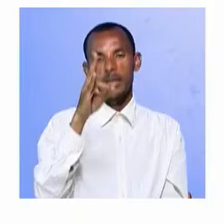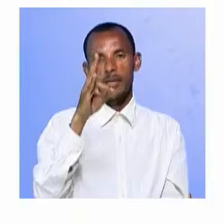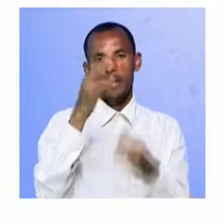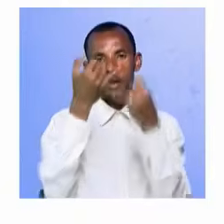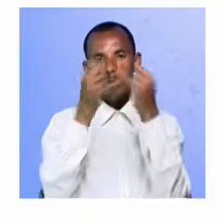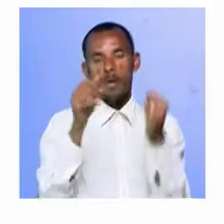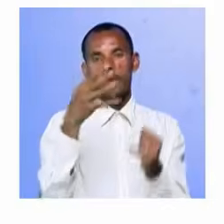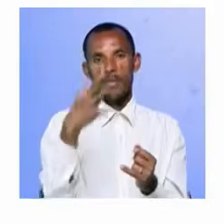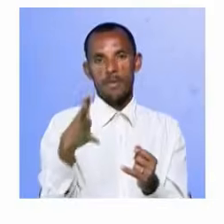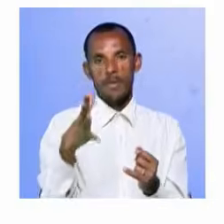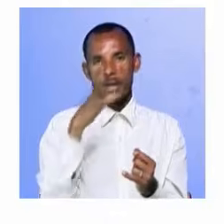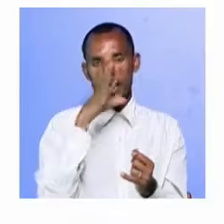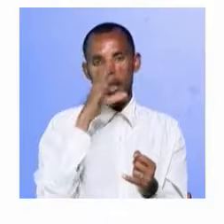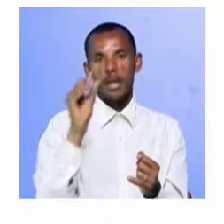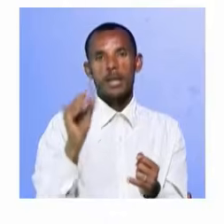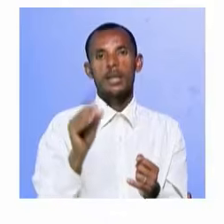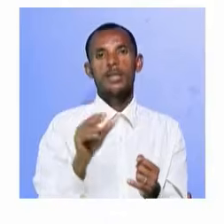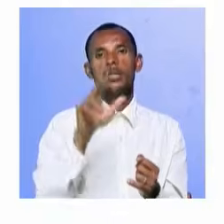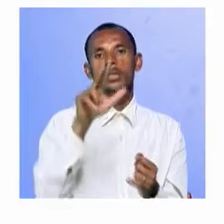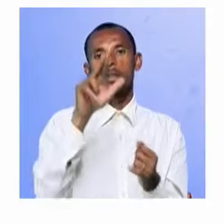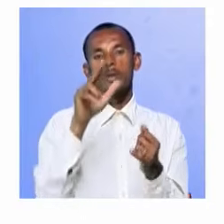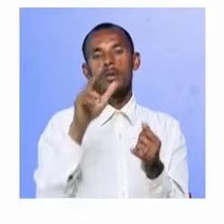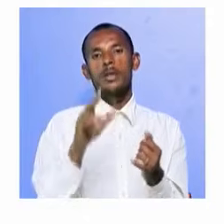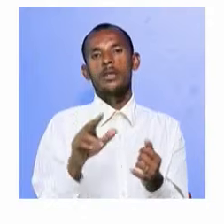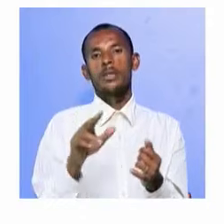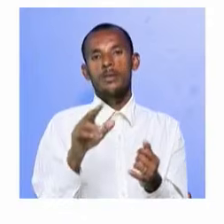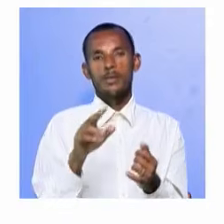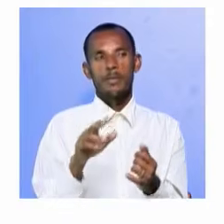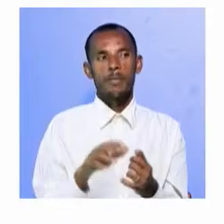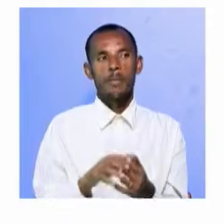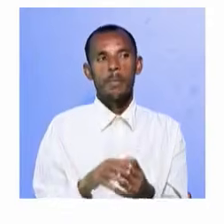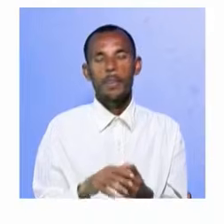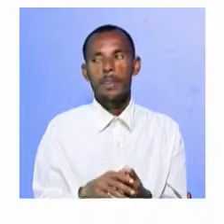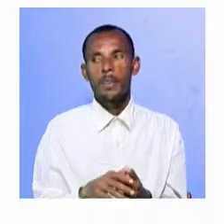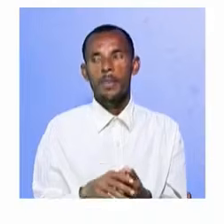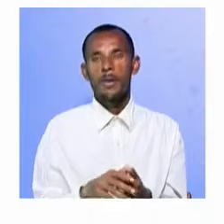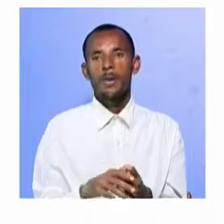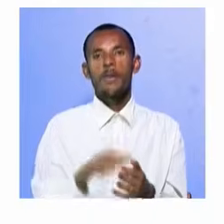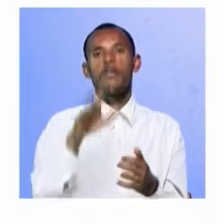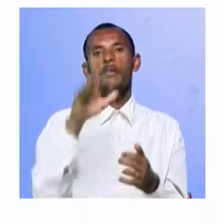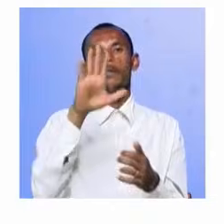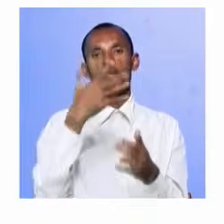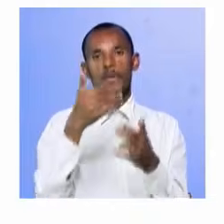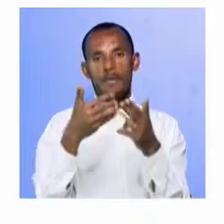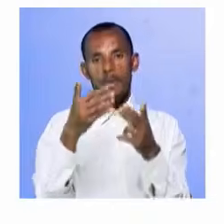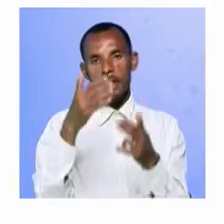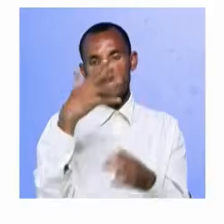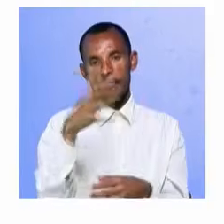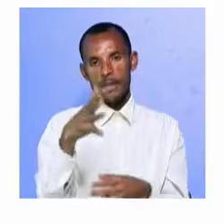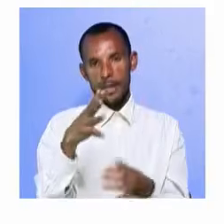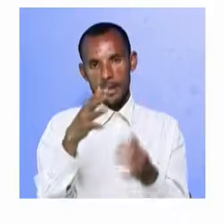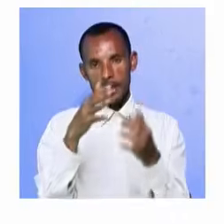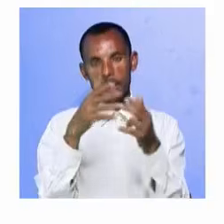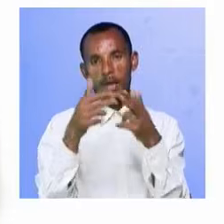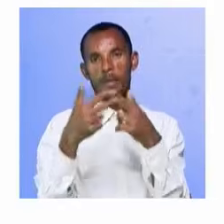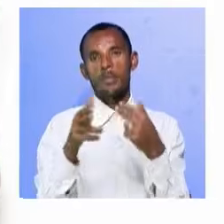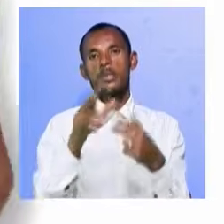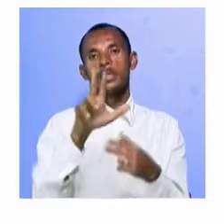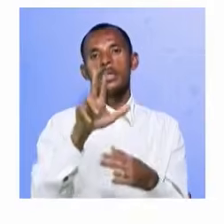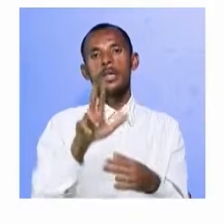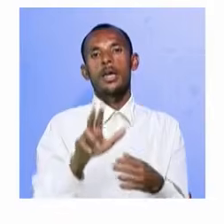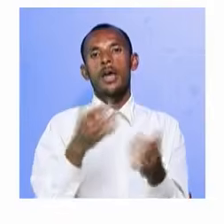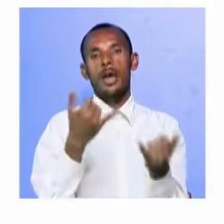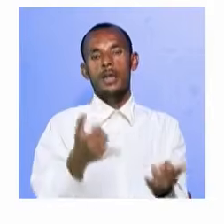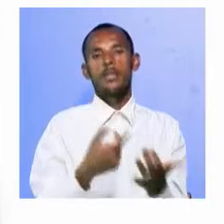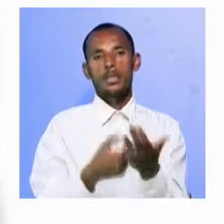over 3 is exactly the same as 7 times 2 over 15 times 3. This becomes